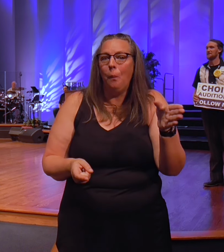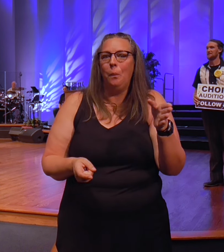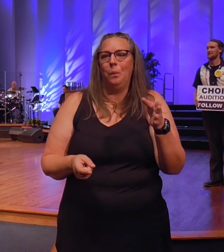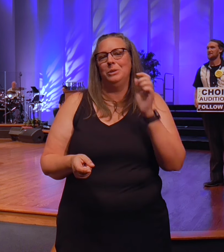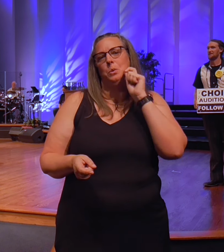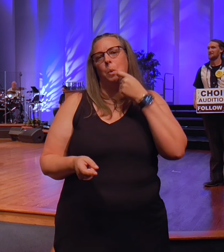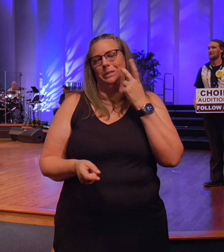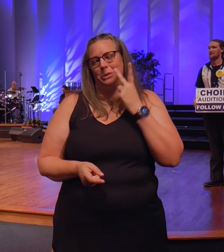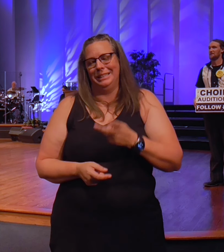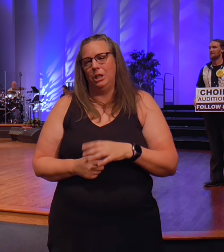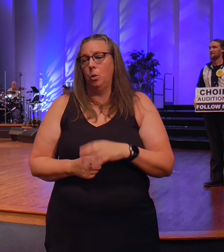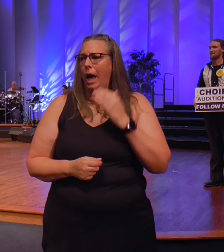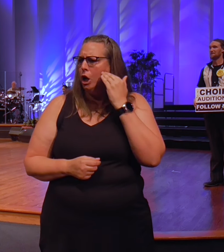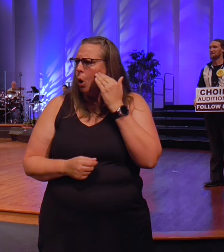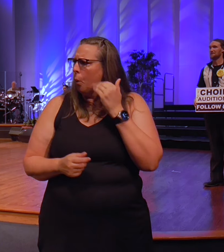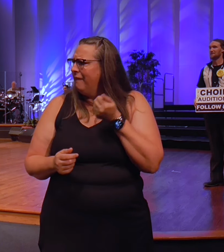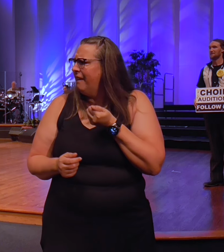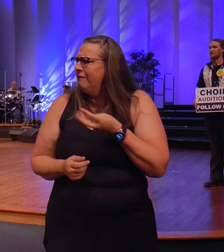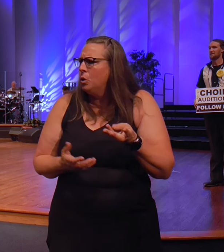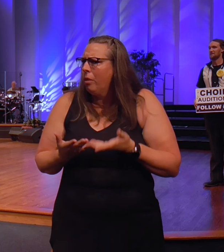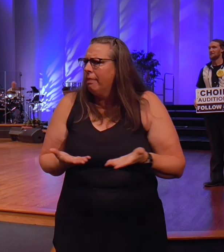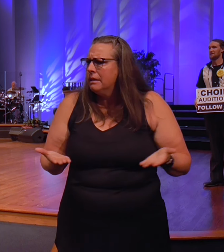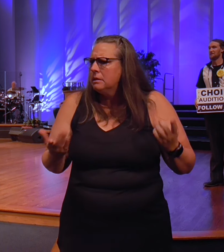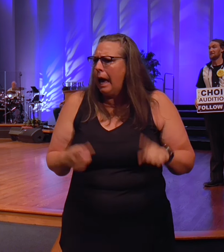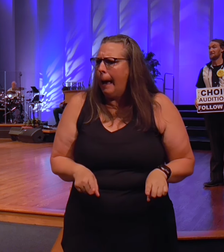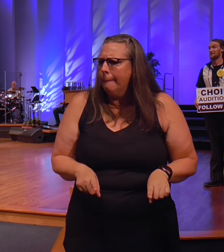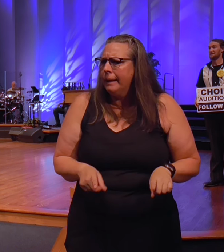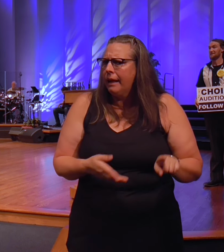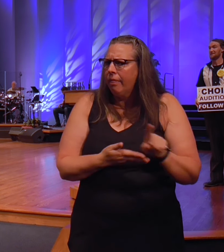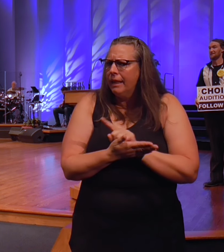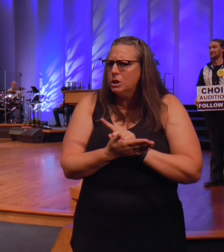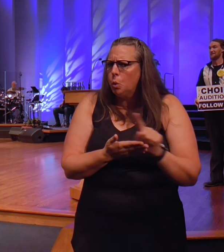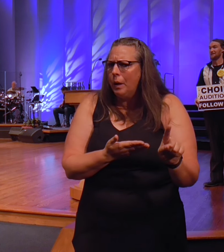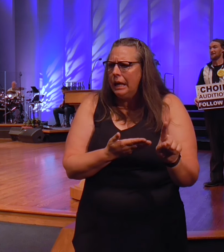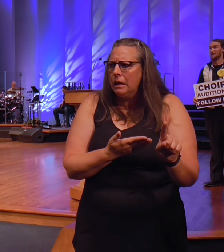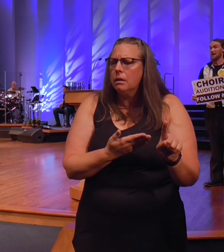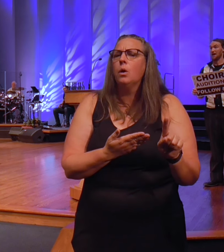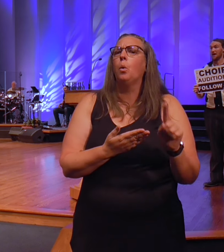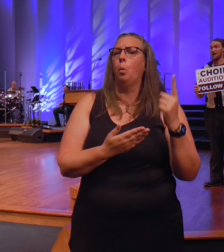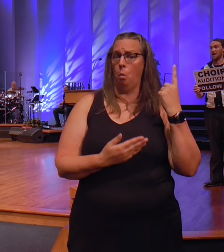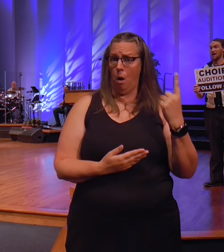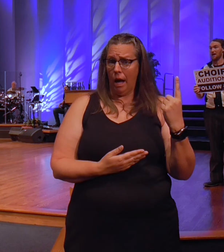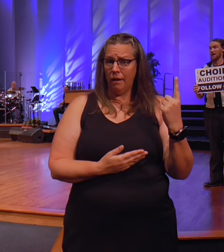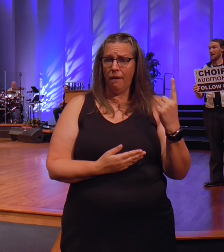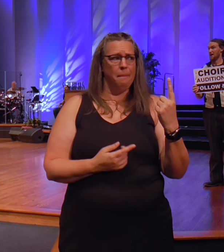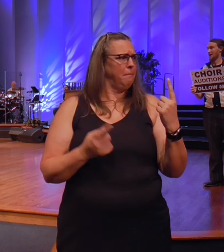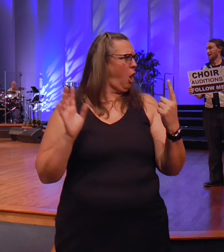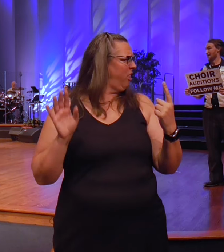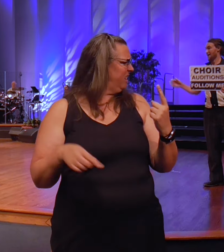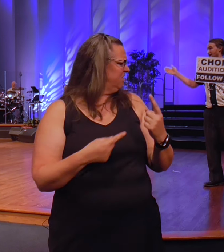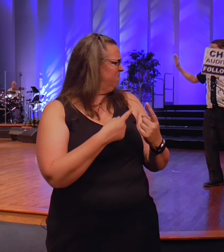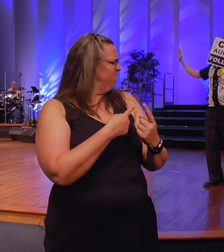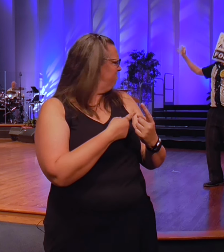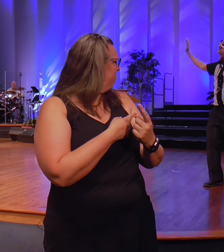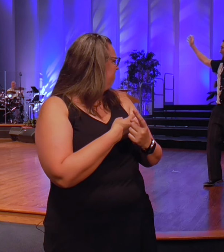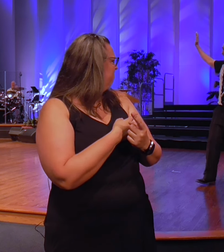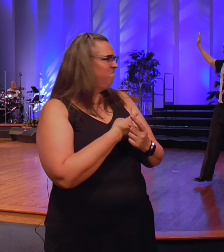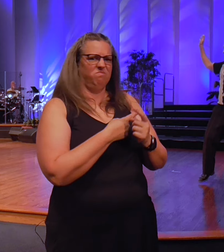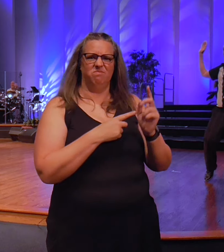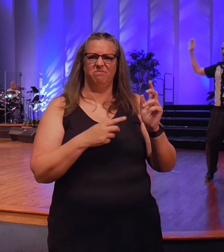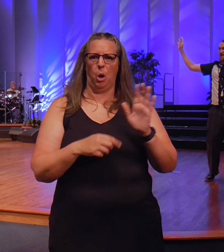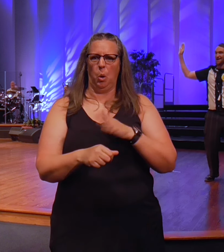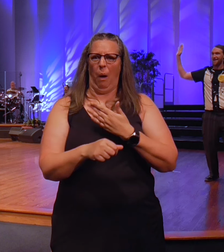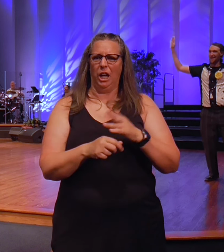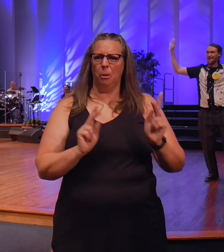you. I know we have a few things going on this week, and one of those things is these choir folks. We